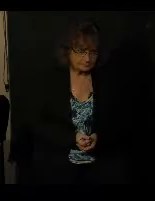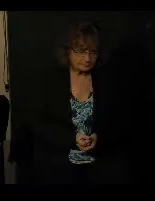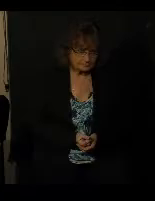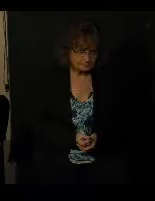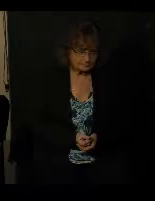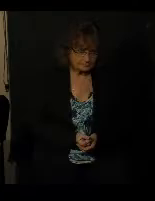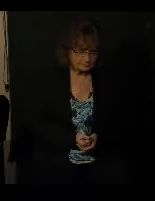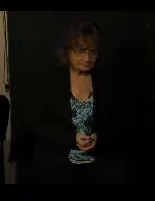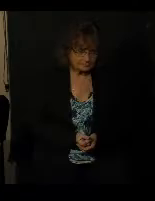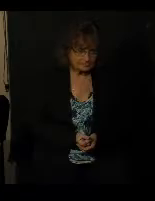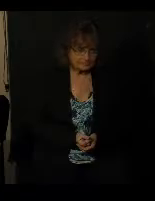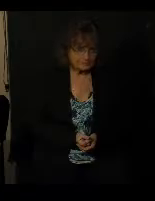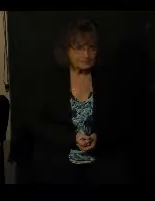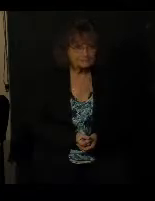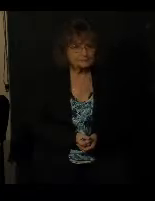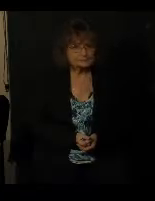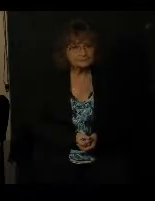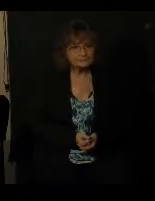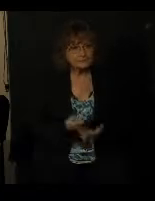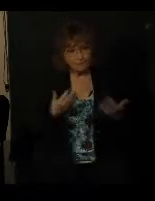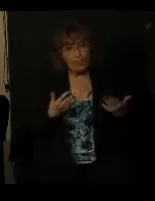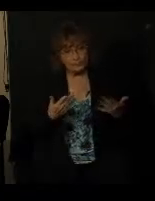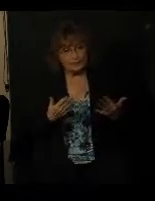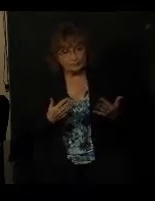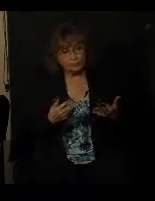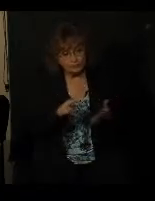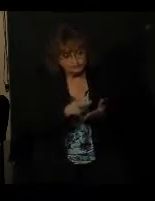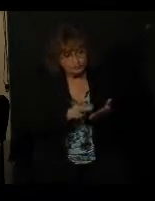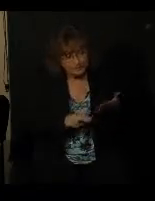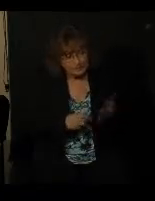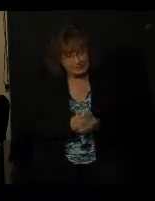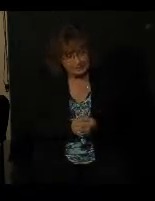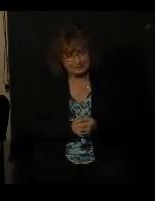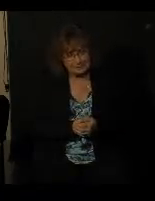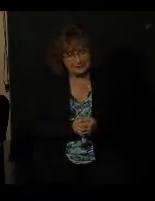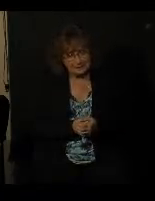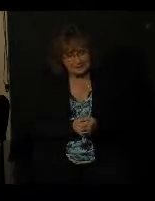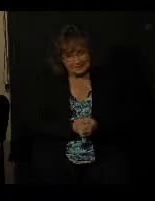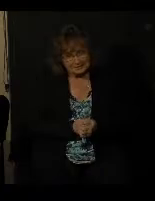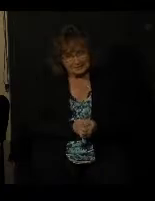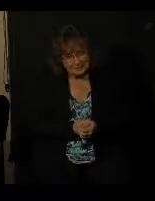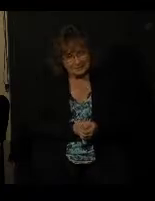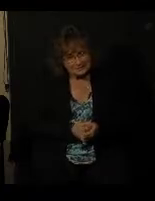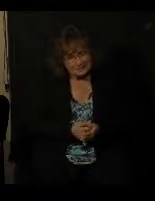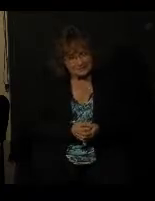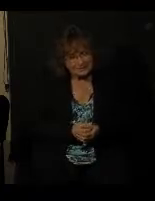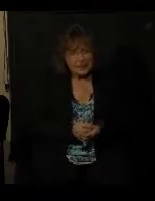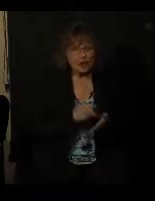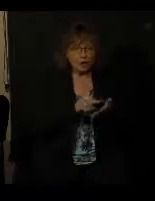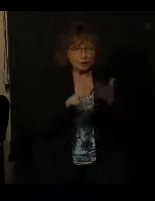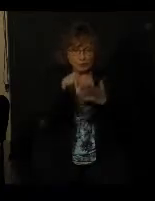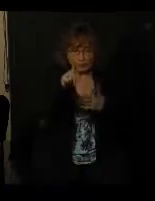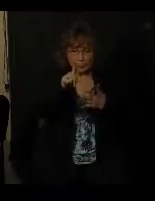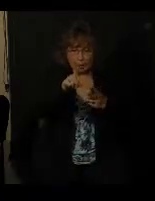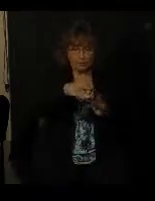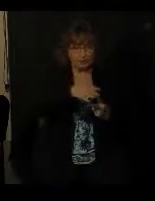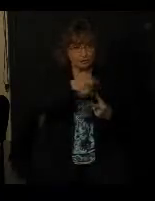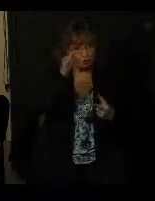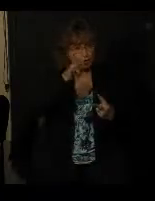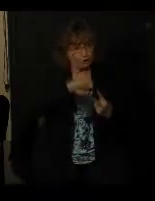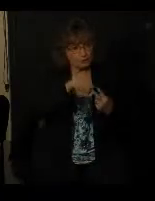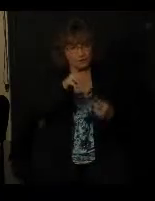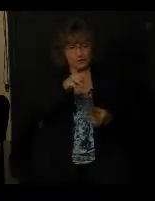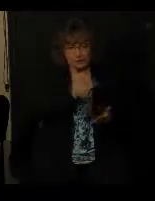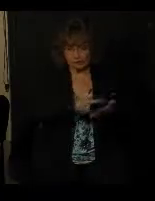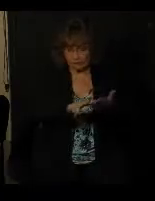along. In verse 1, he said, "I have chosen." In verse 2, he says, "I have chosen." Verse 3,